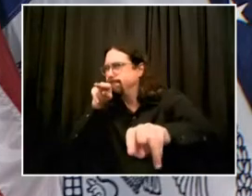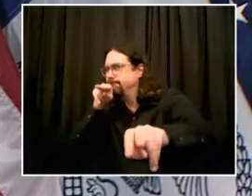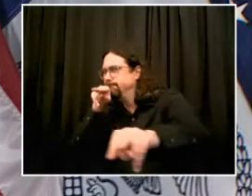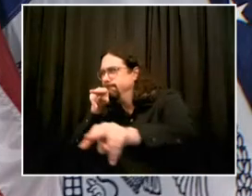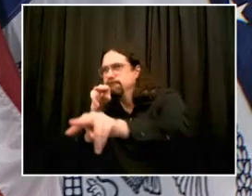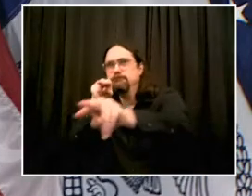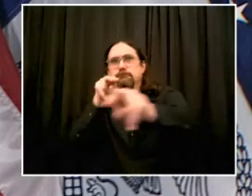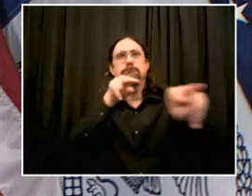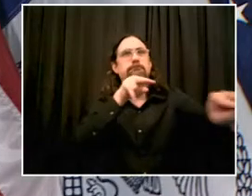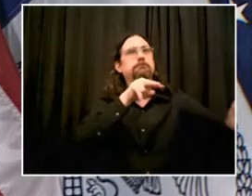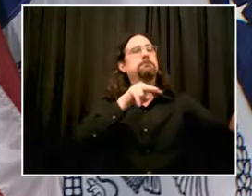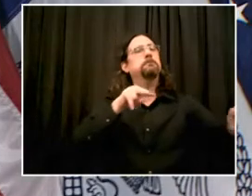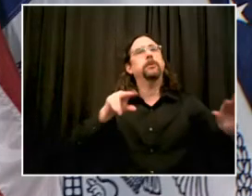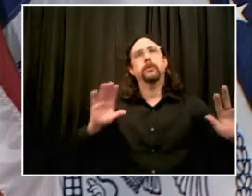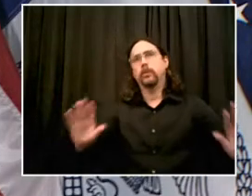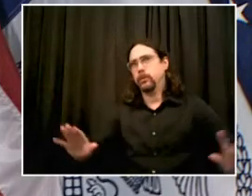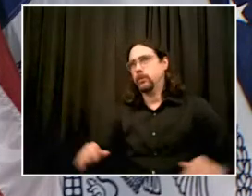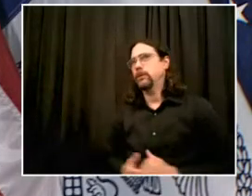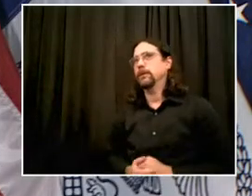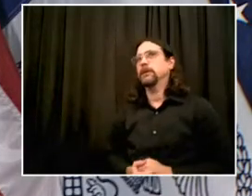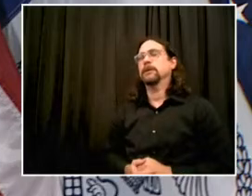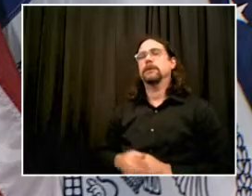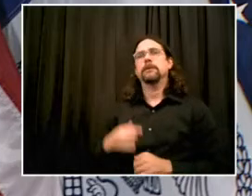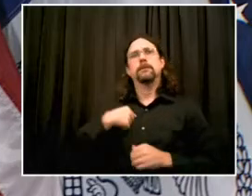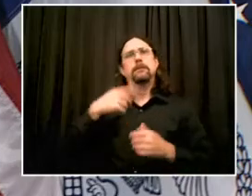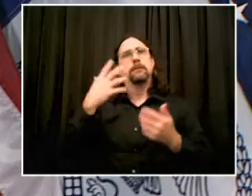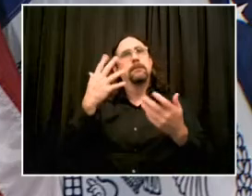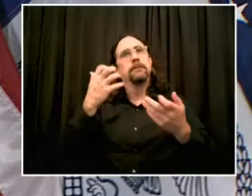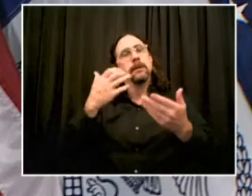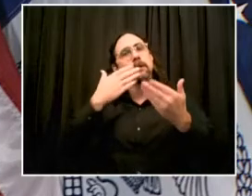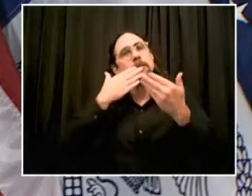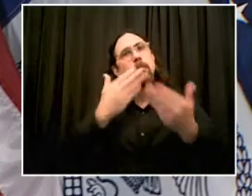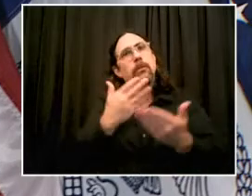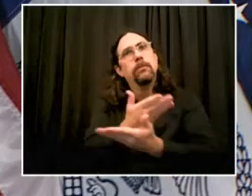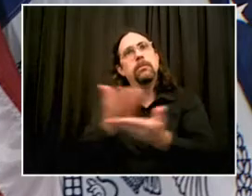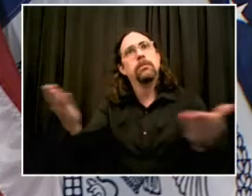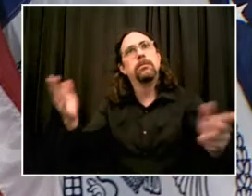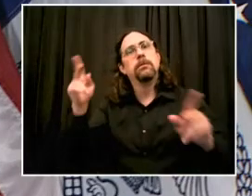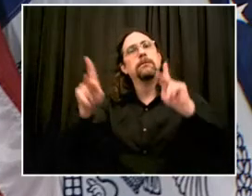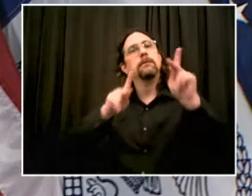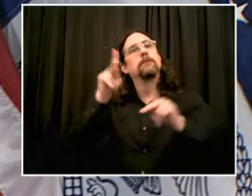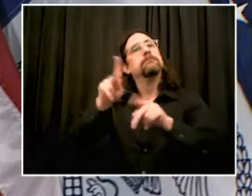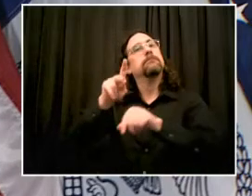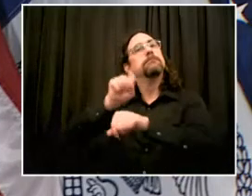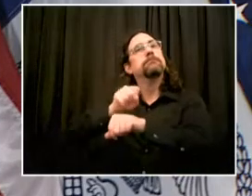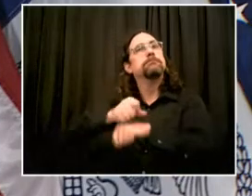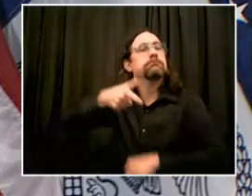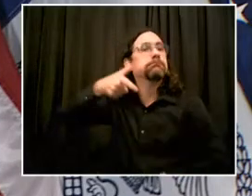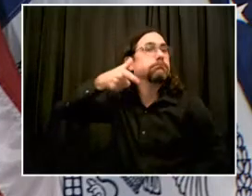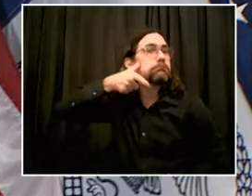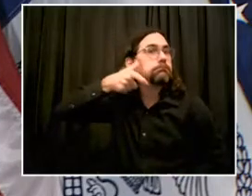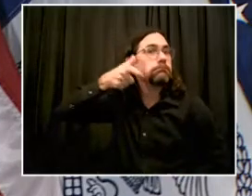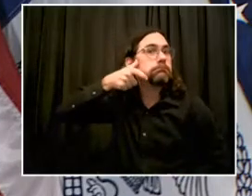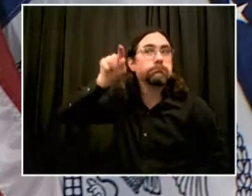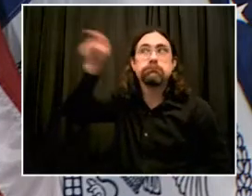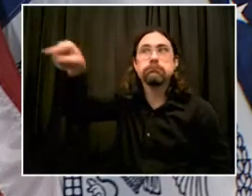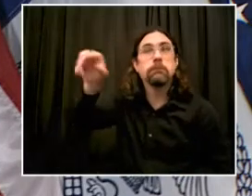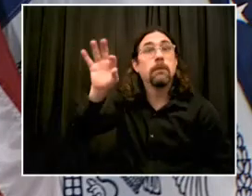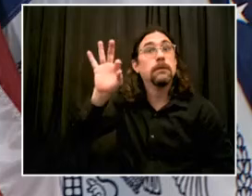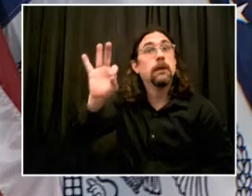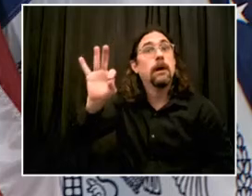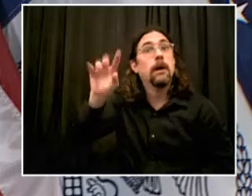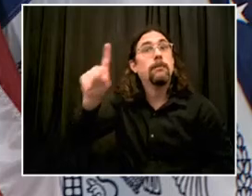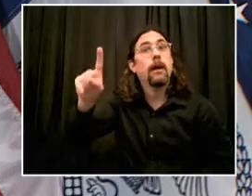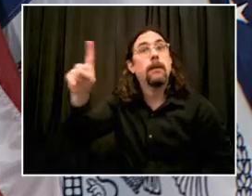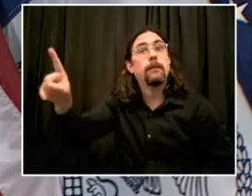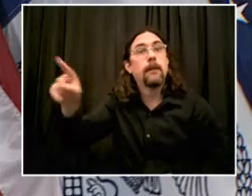don't get enough credit. They have a really tough job. They got a huge amount of call volume yesterday. To everyone who works at 911, 311, thank you for the crucial